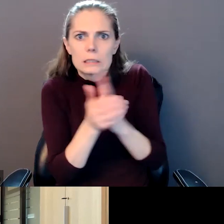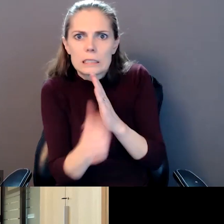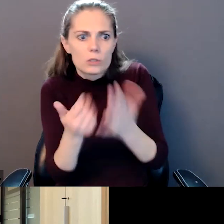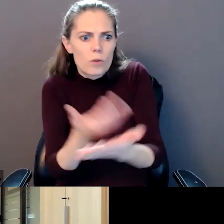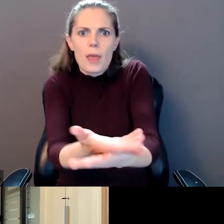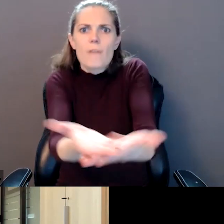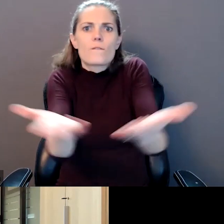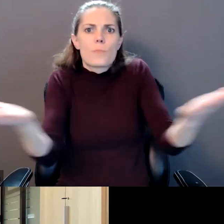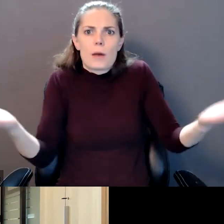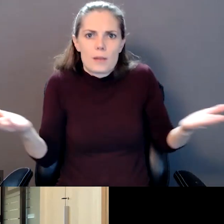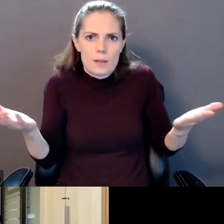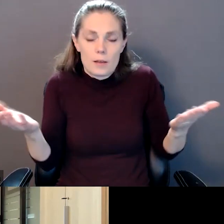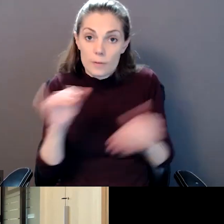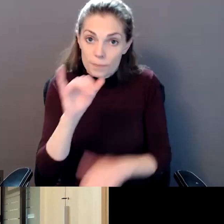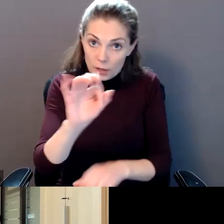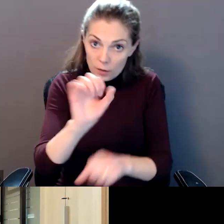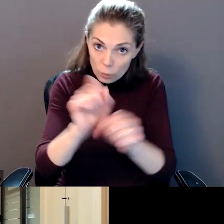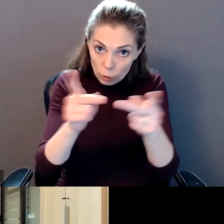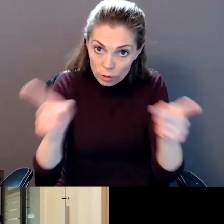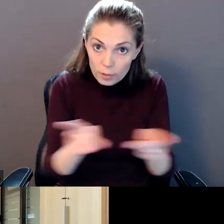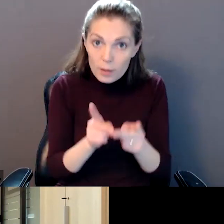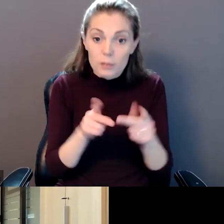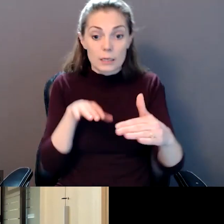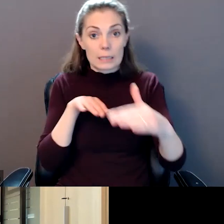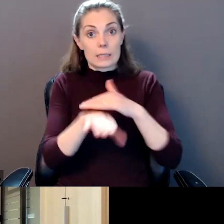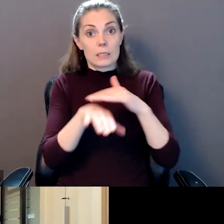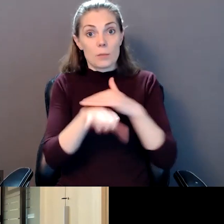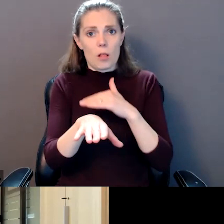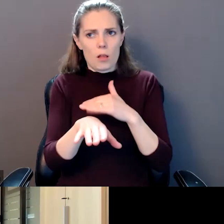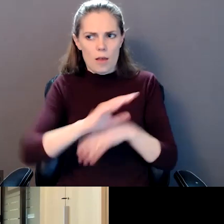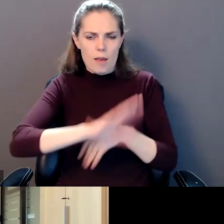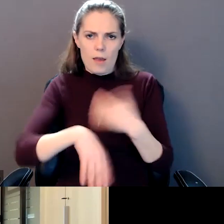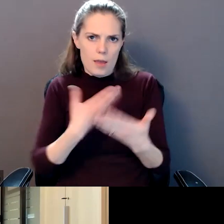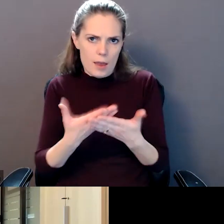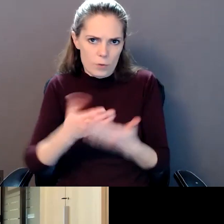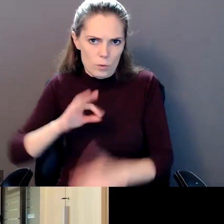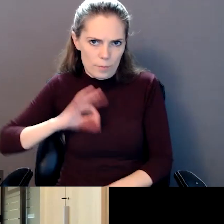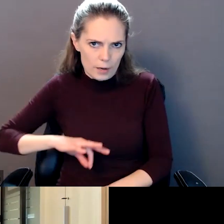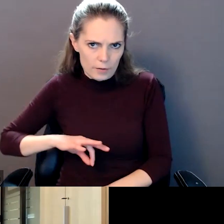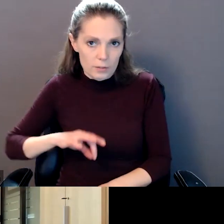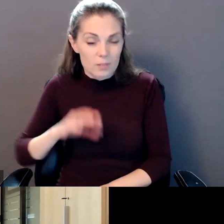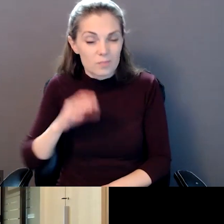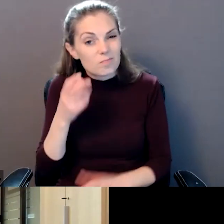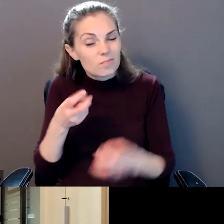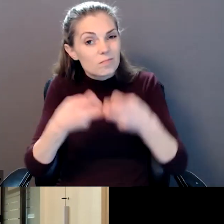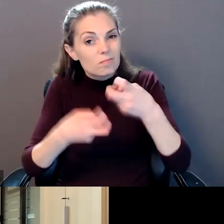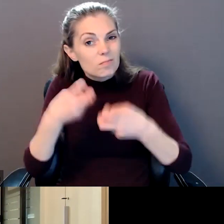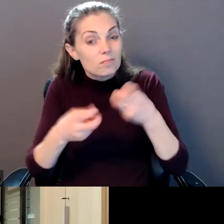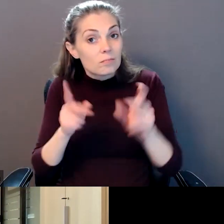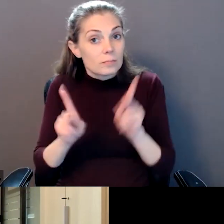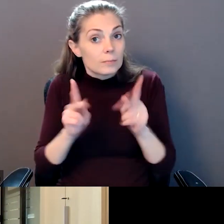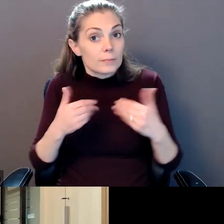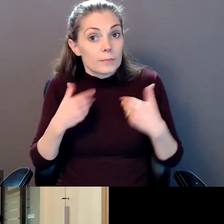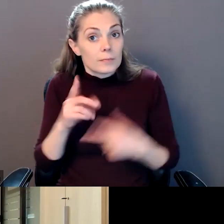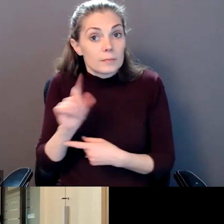when workplaces are accessible, but yet too many people living with a disability continue to be unemployed or underemployed,